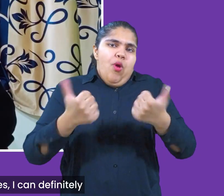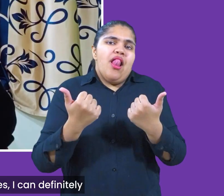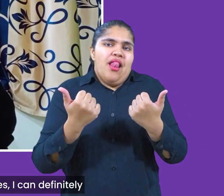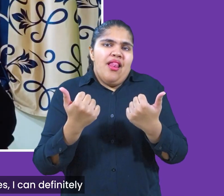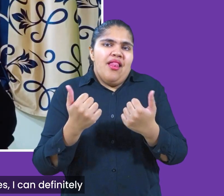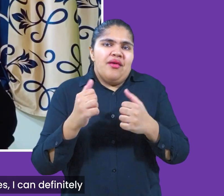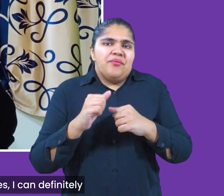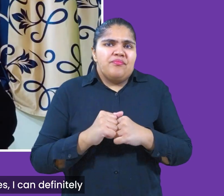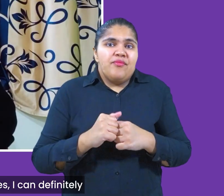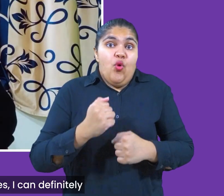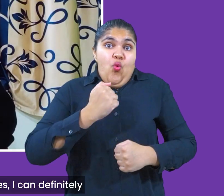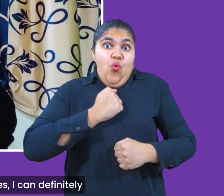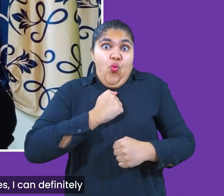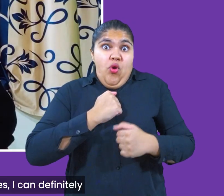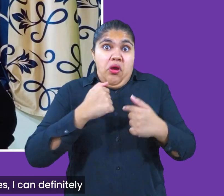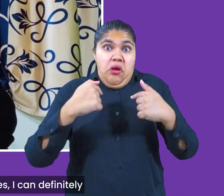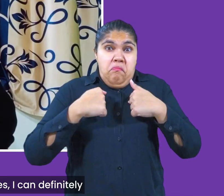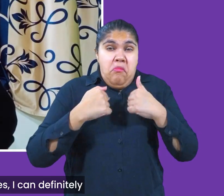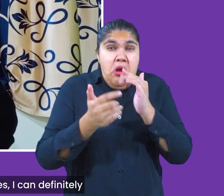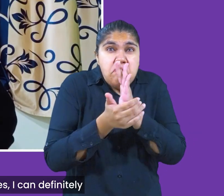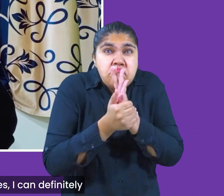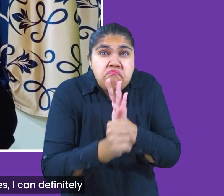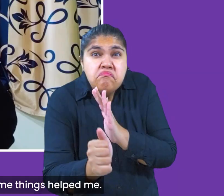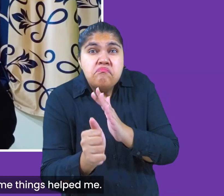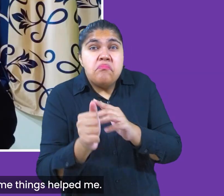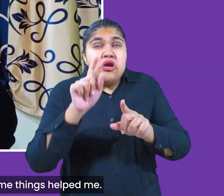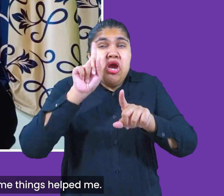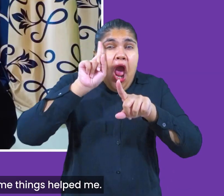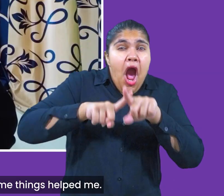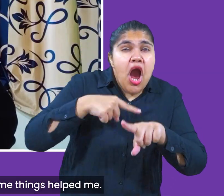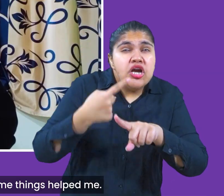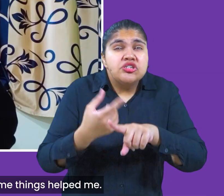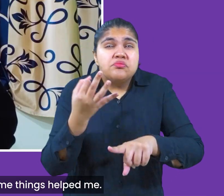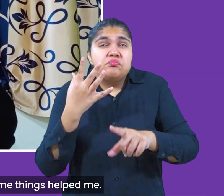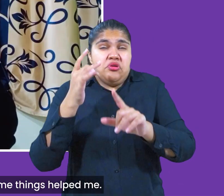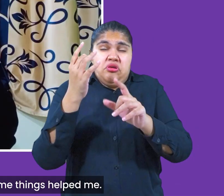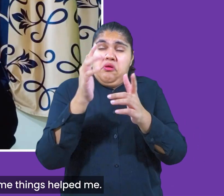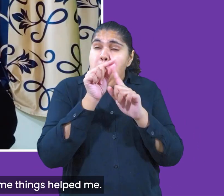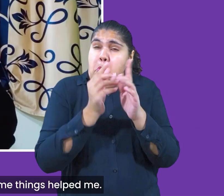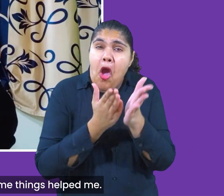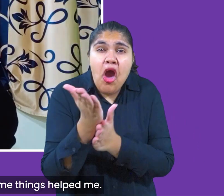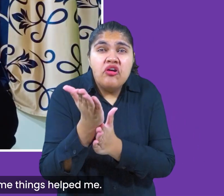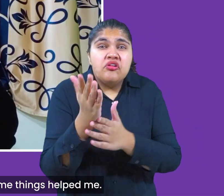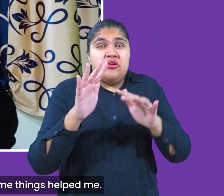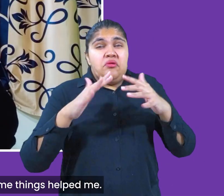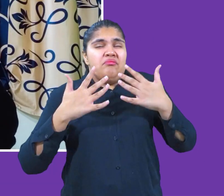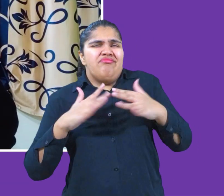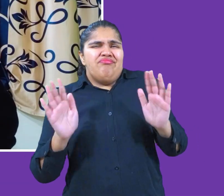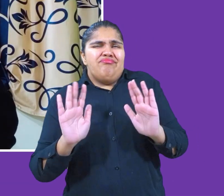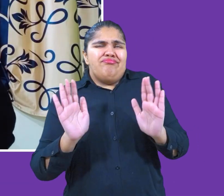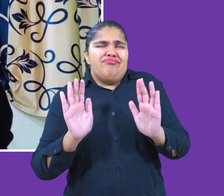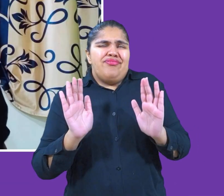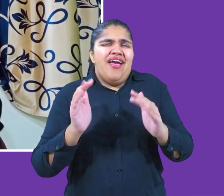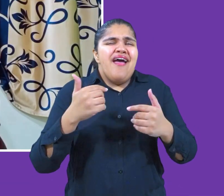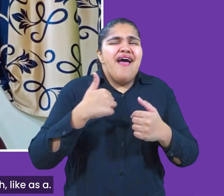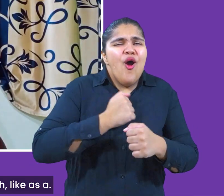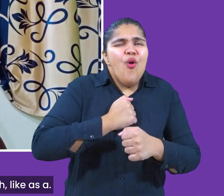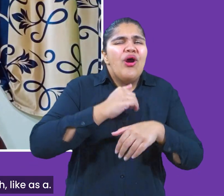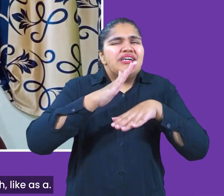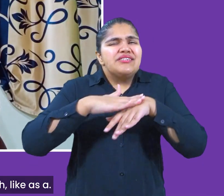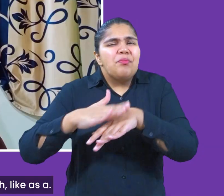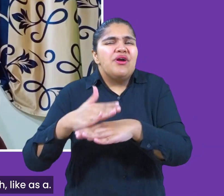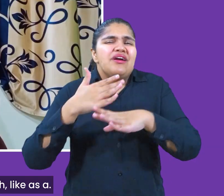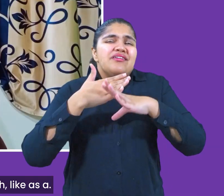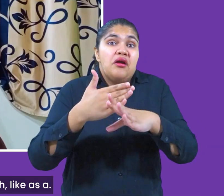Maybe I'm not an expert, but yes, I can definitely share my experiences and how some things helped me. So if